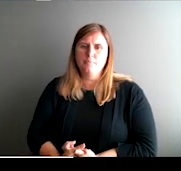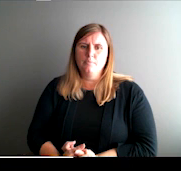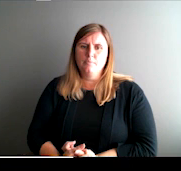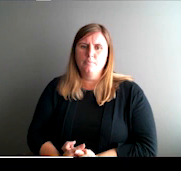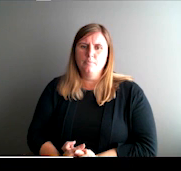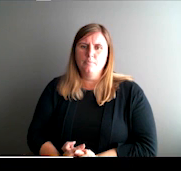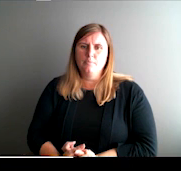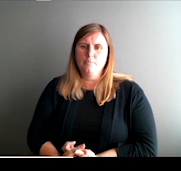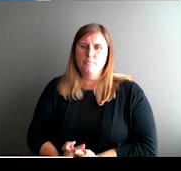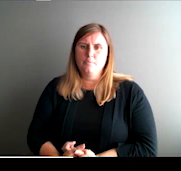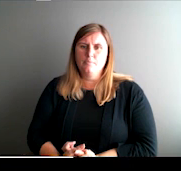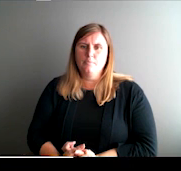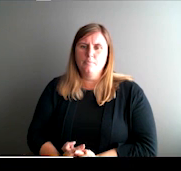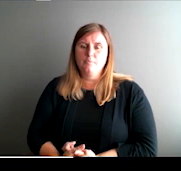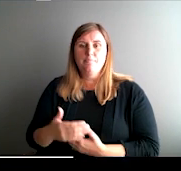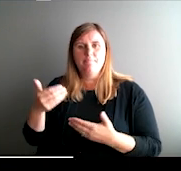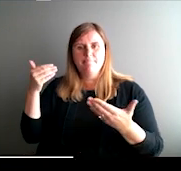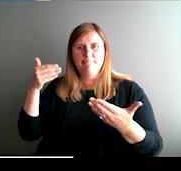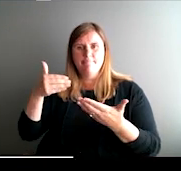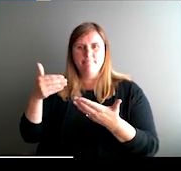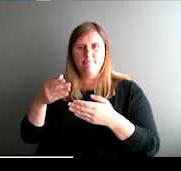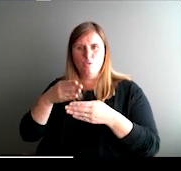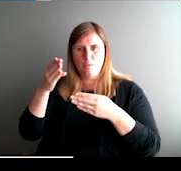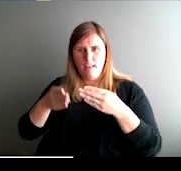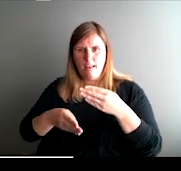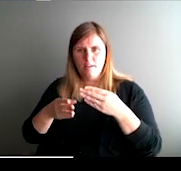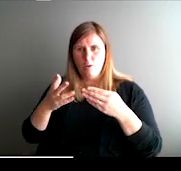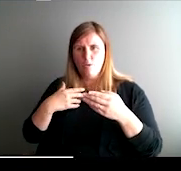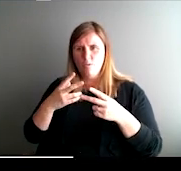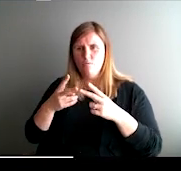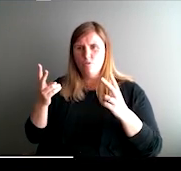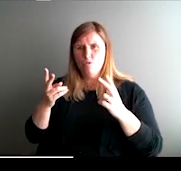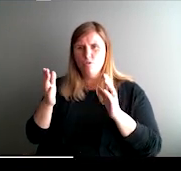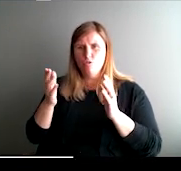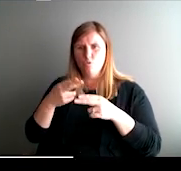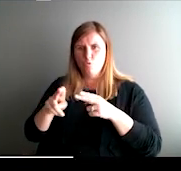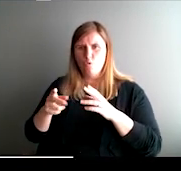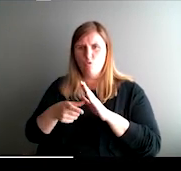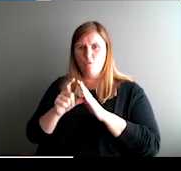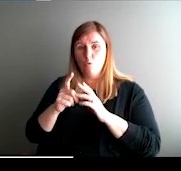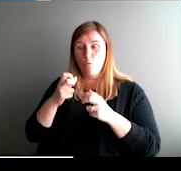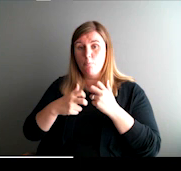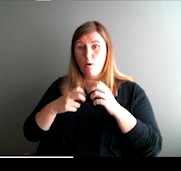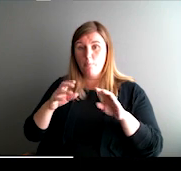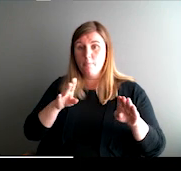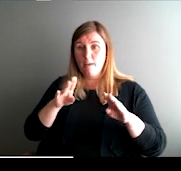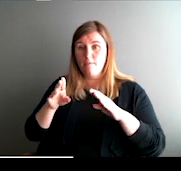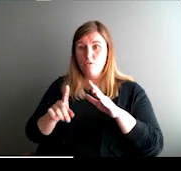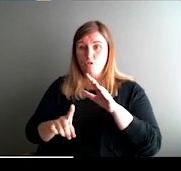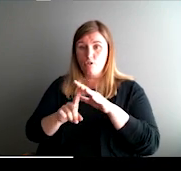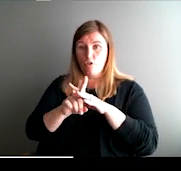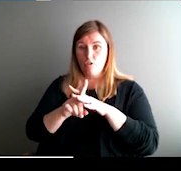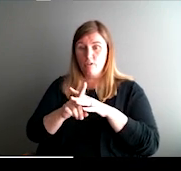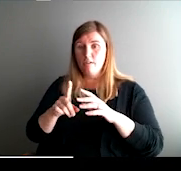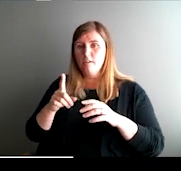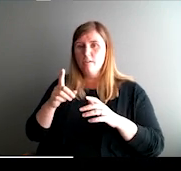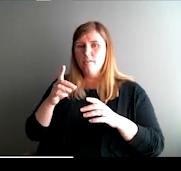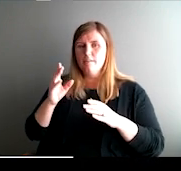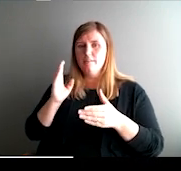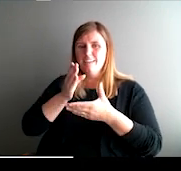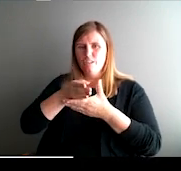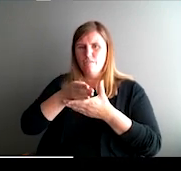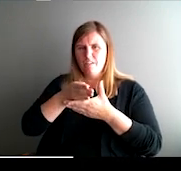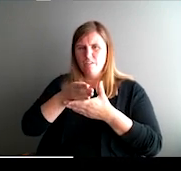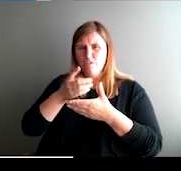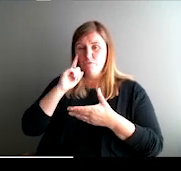I'm coming to the end of the presentation now, so I just want to do a very small review. When problem behavior is occurring, the